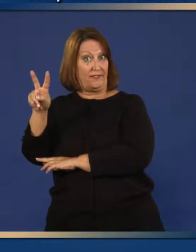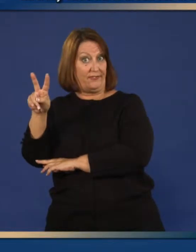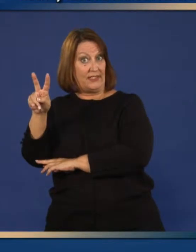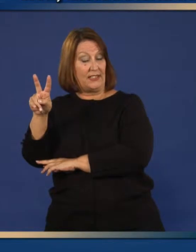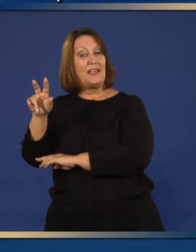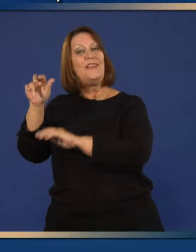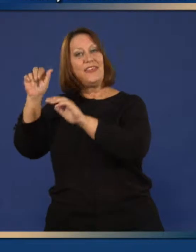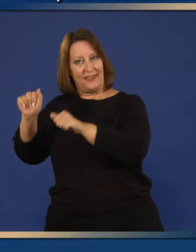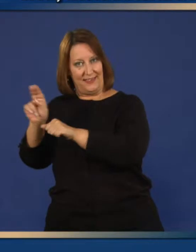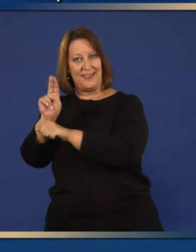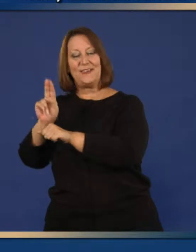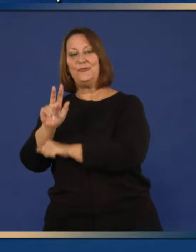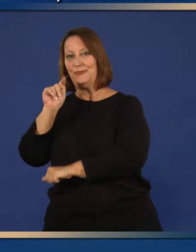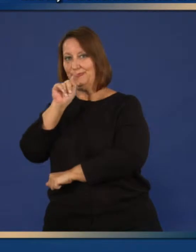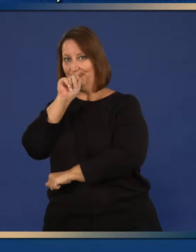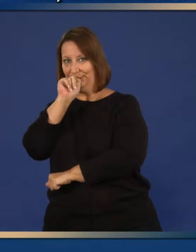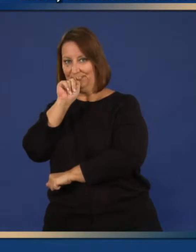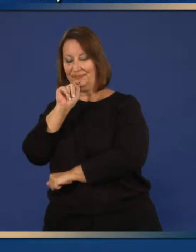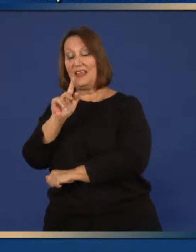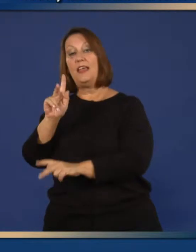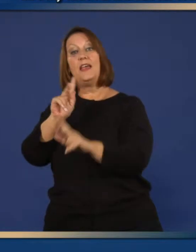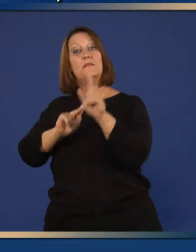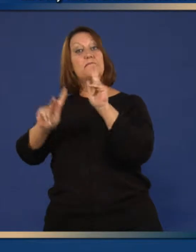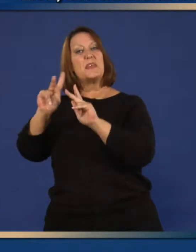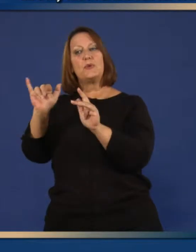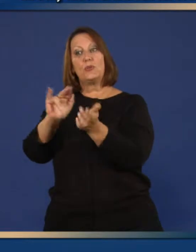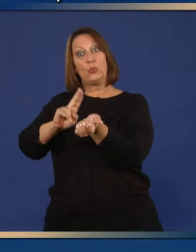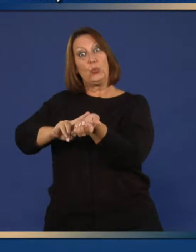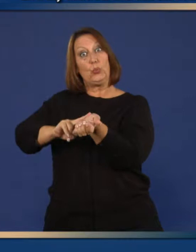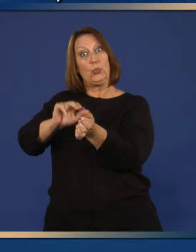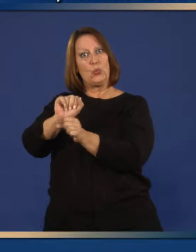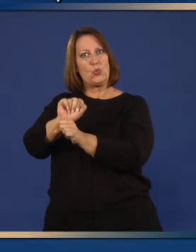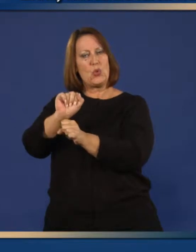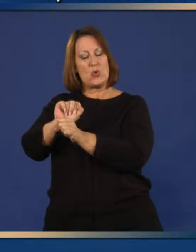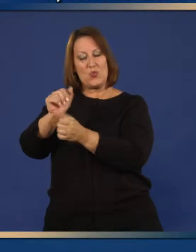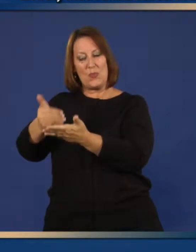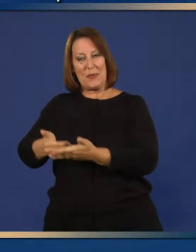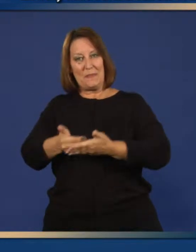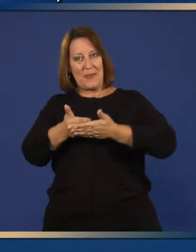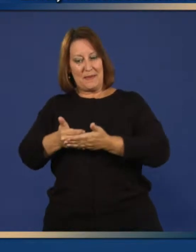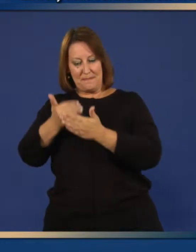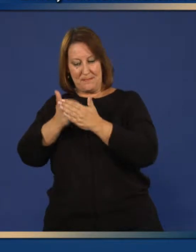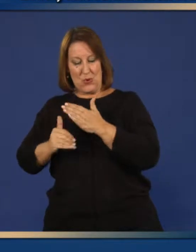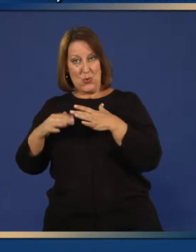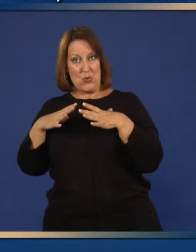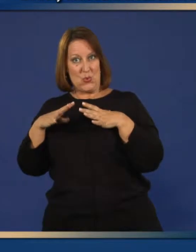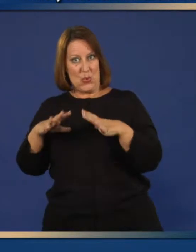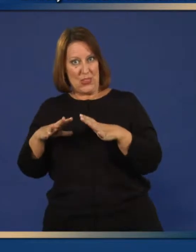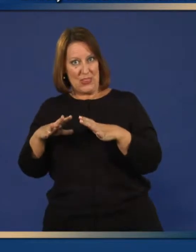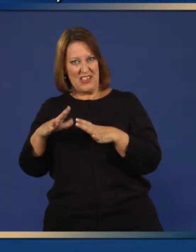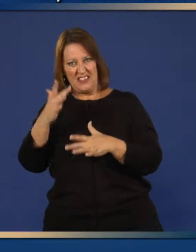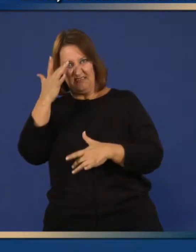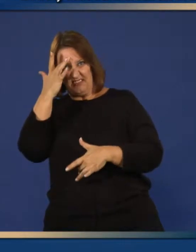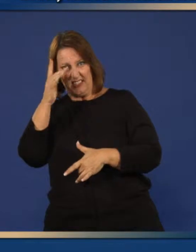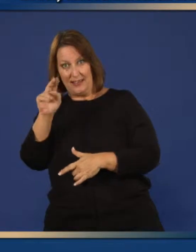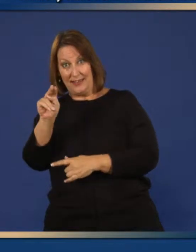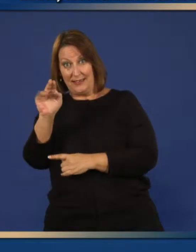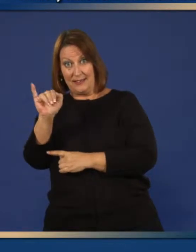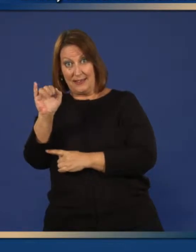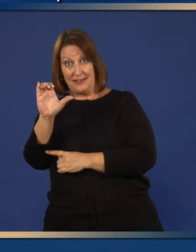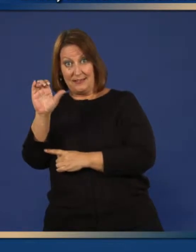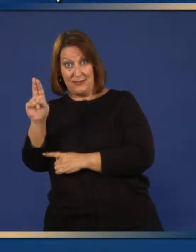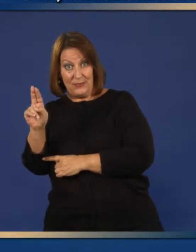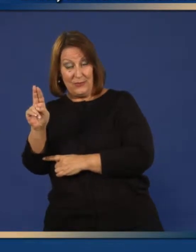Healthcare personnel in neonatal intensive care units or oncology clinics